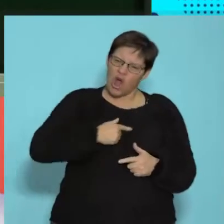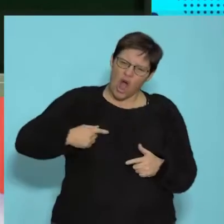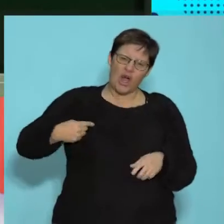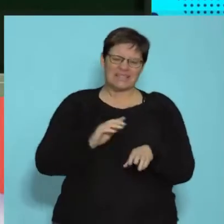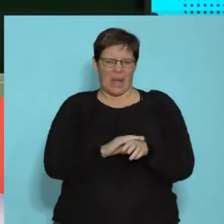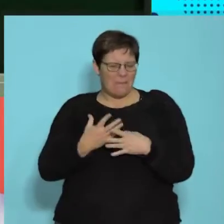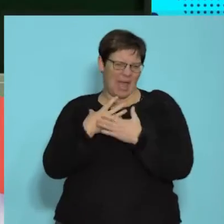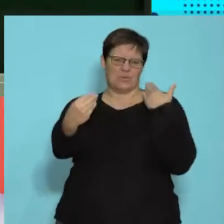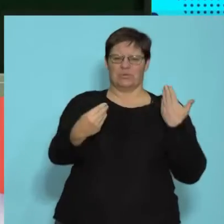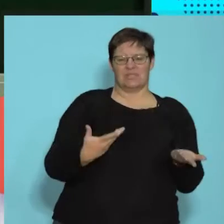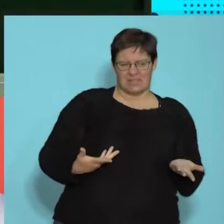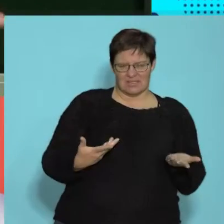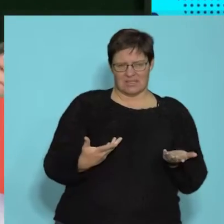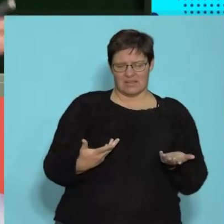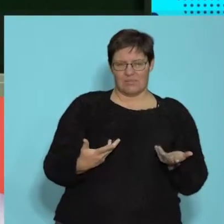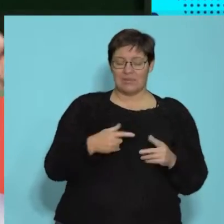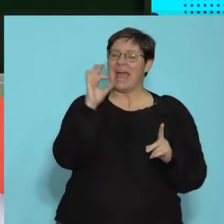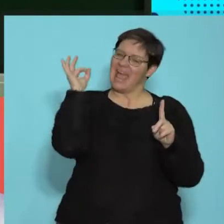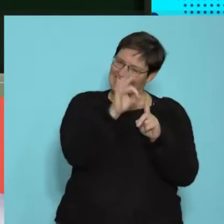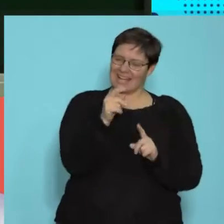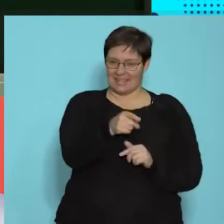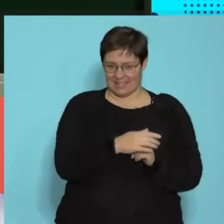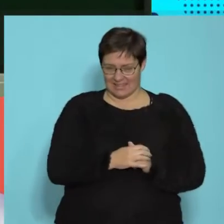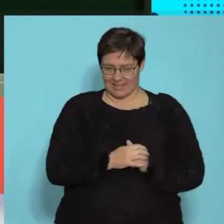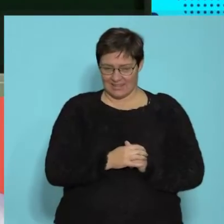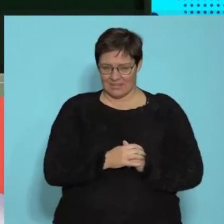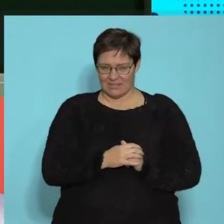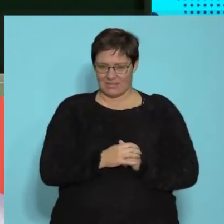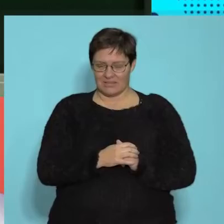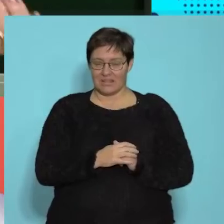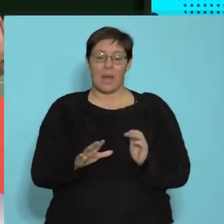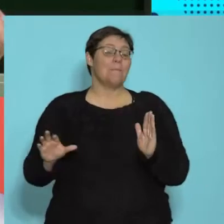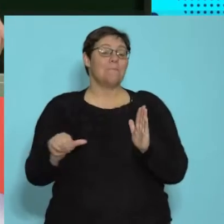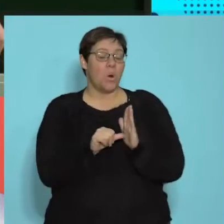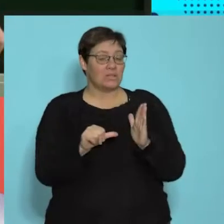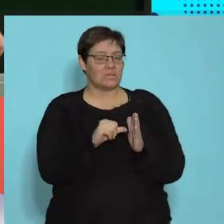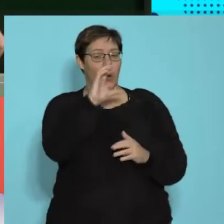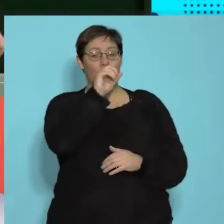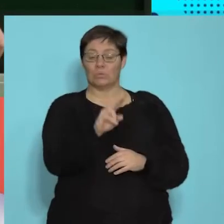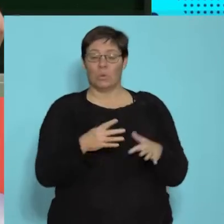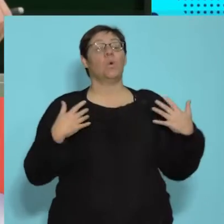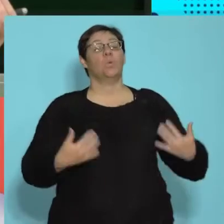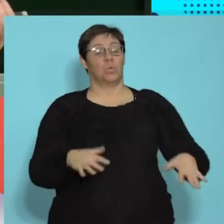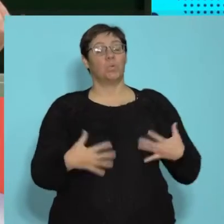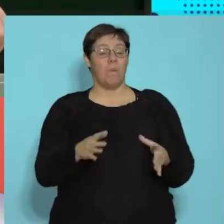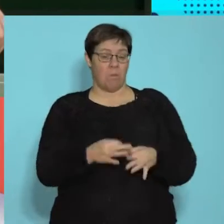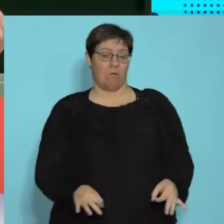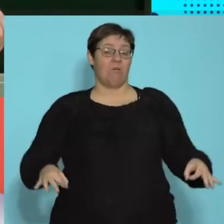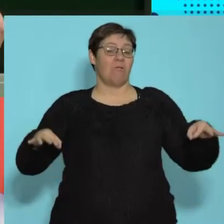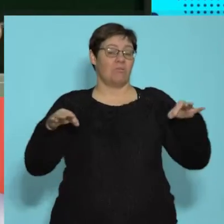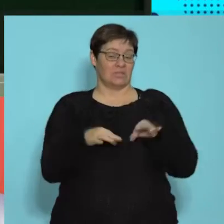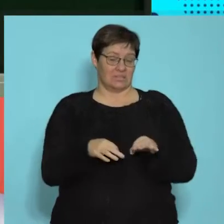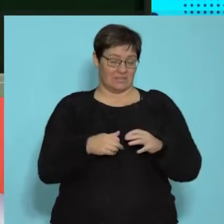a long time. And that's exactly the point. How important is oxygen? Very